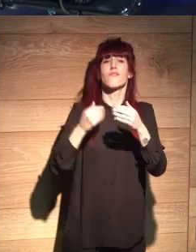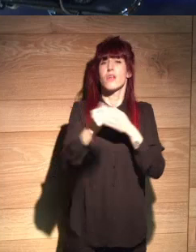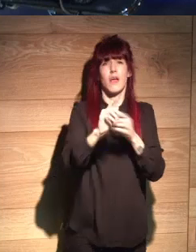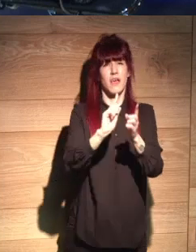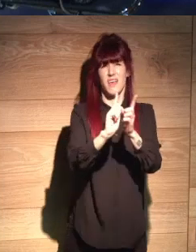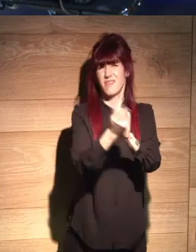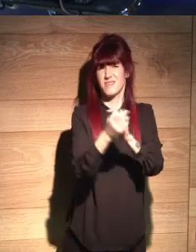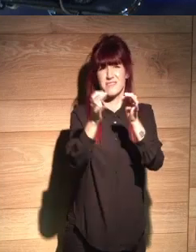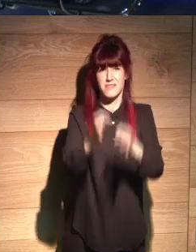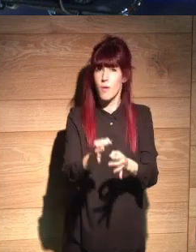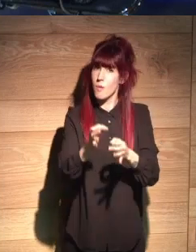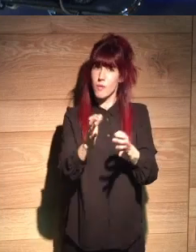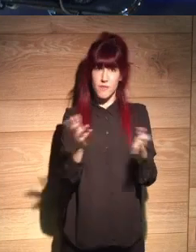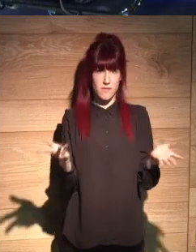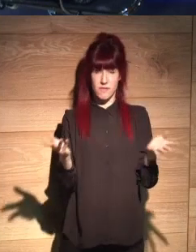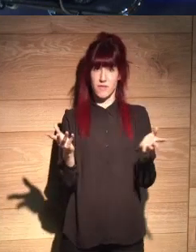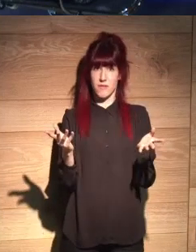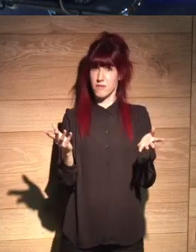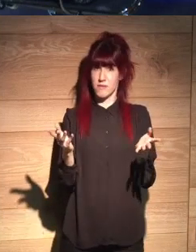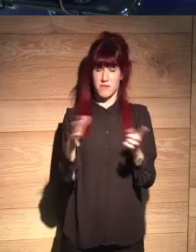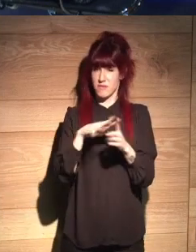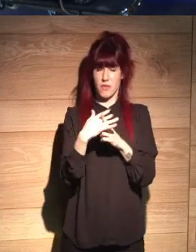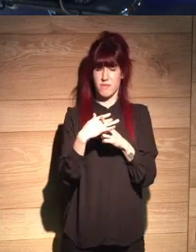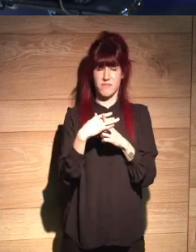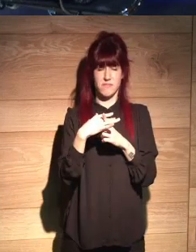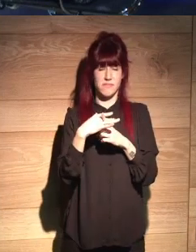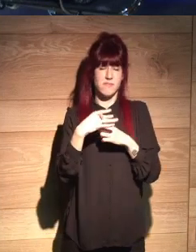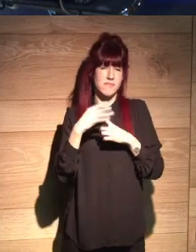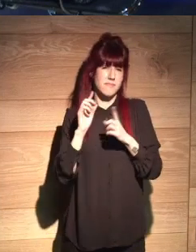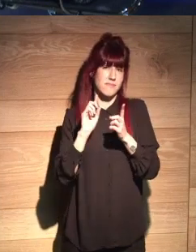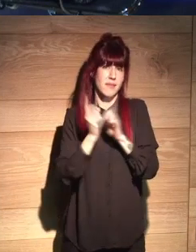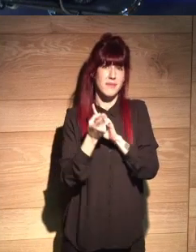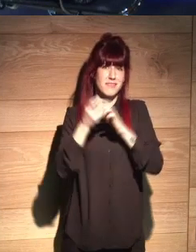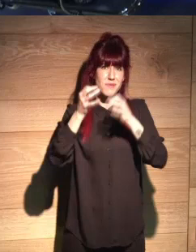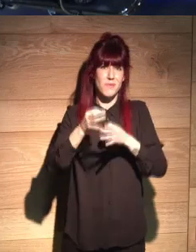gap, a delay, and I'm sure in future generations it will change.